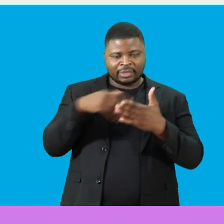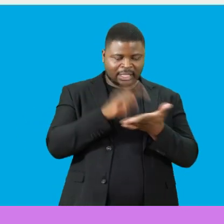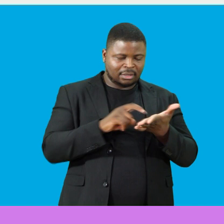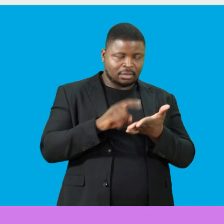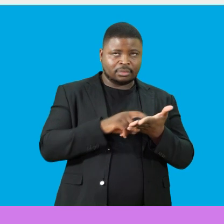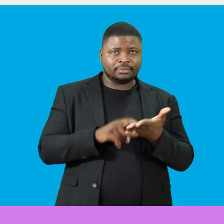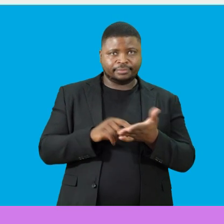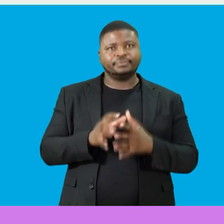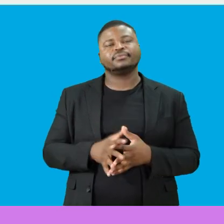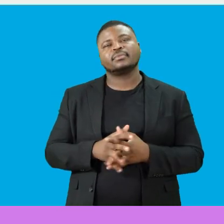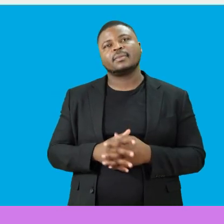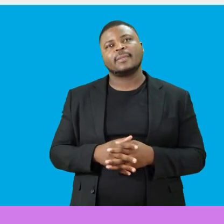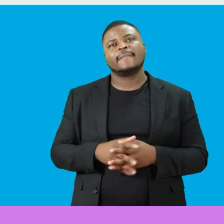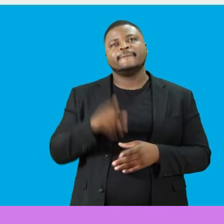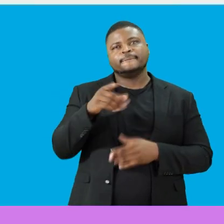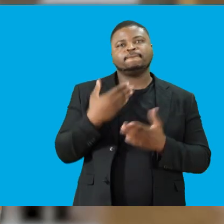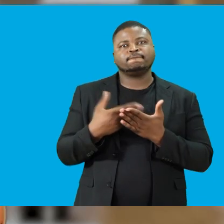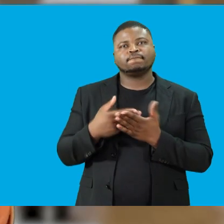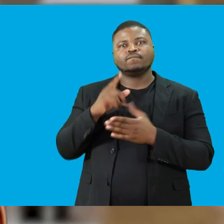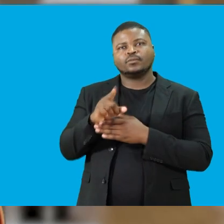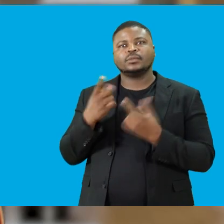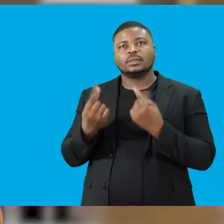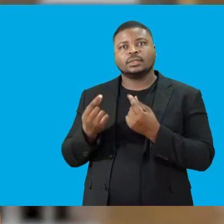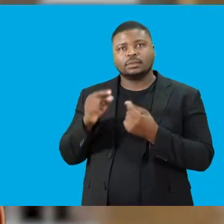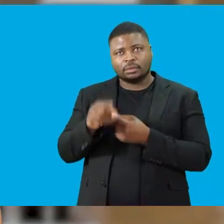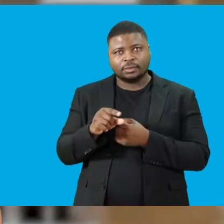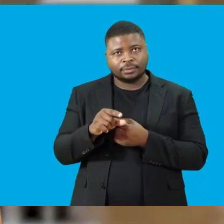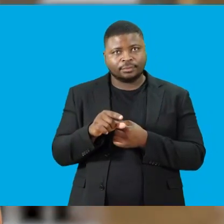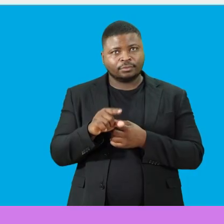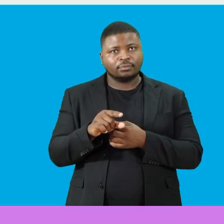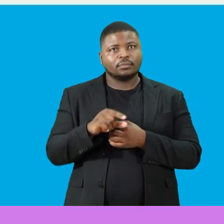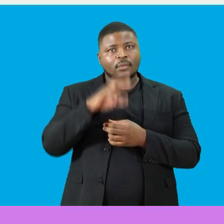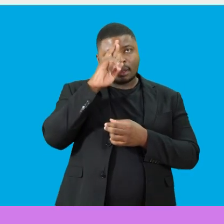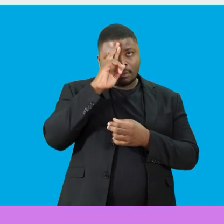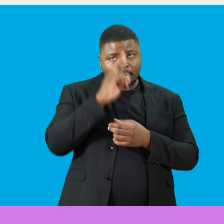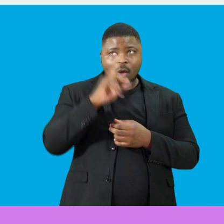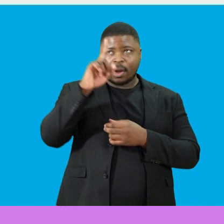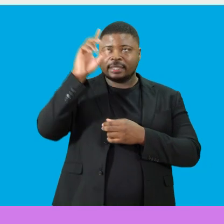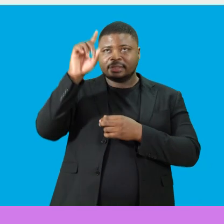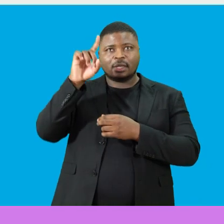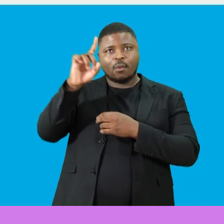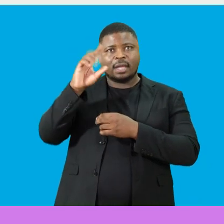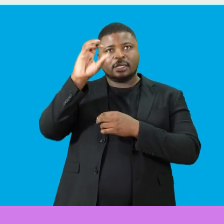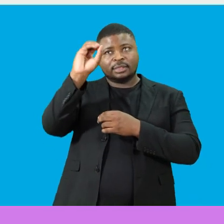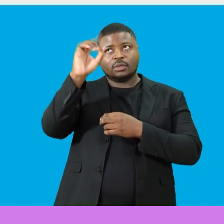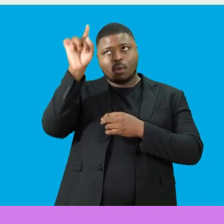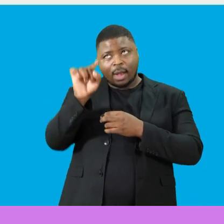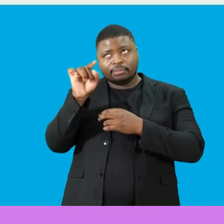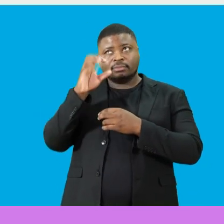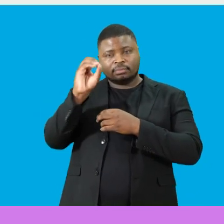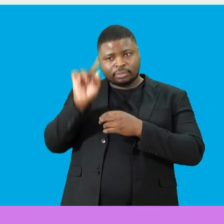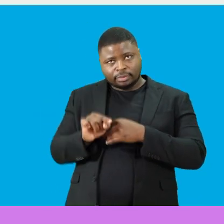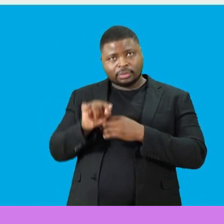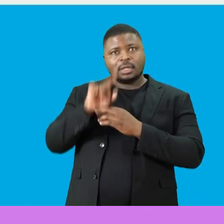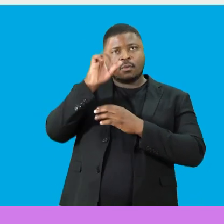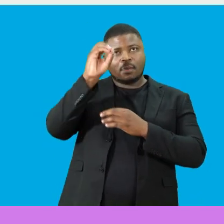you punch. You can even do it manually. When you do it manually, remember we will say 1 0 will cancel the other 0, the 1 0,